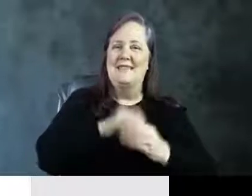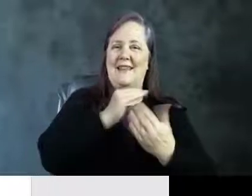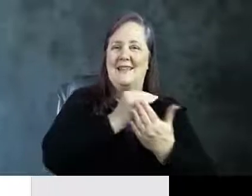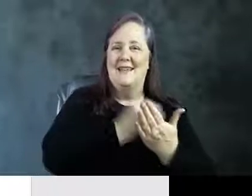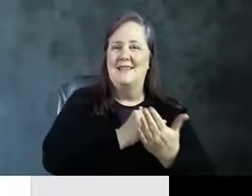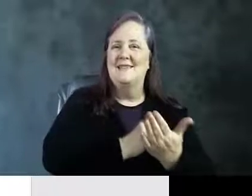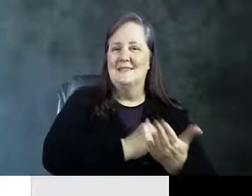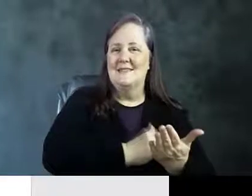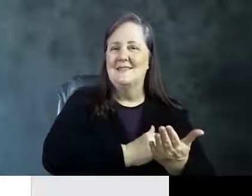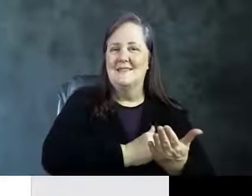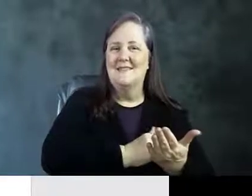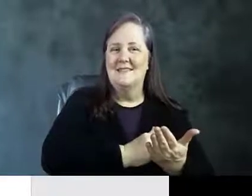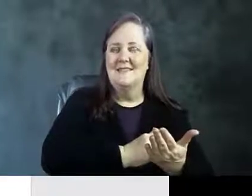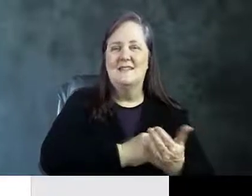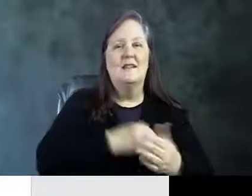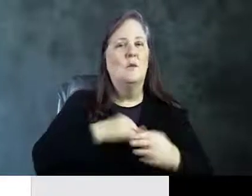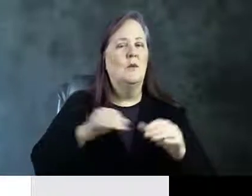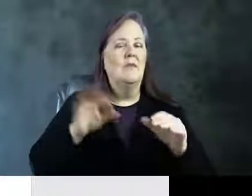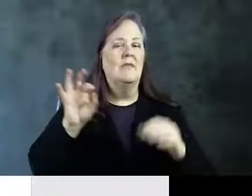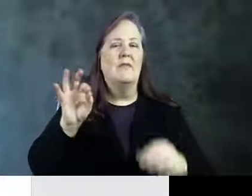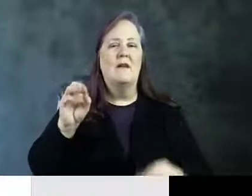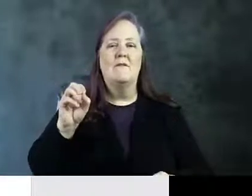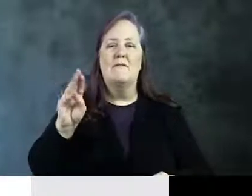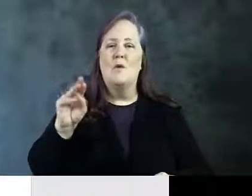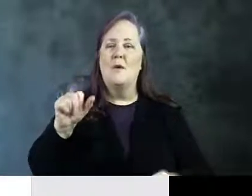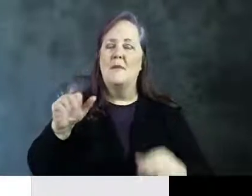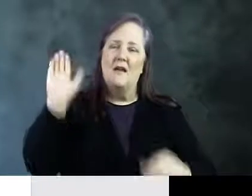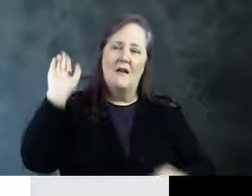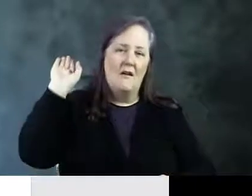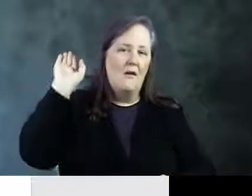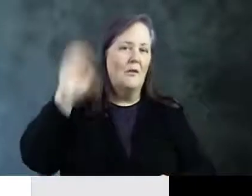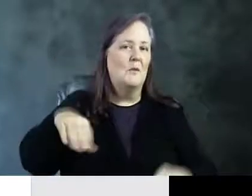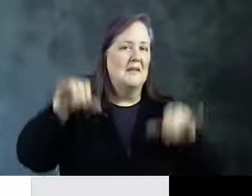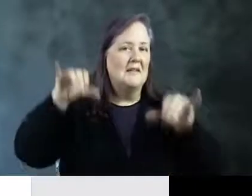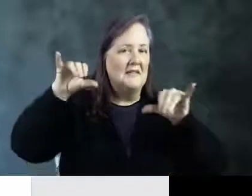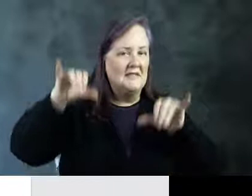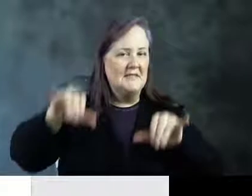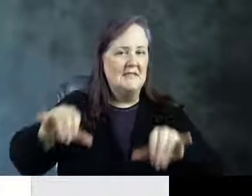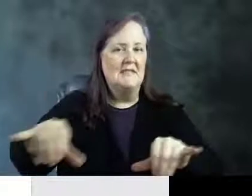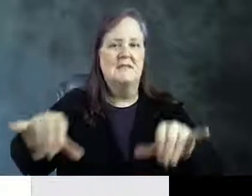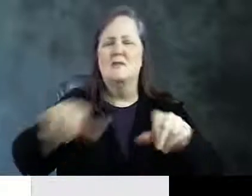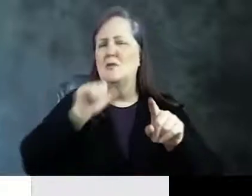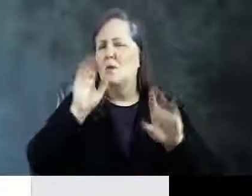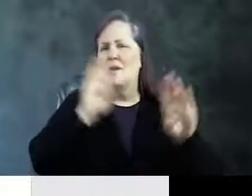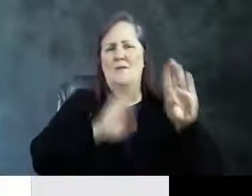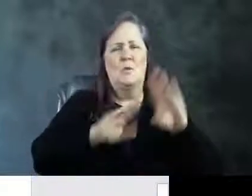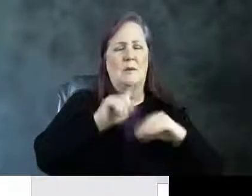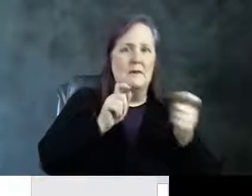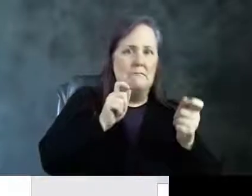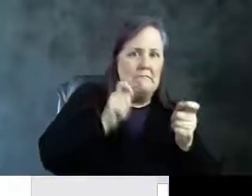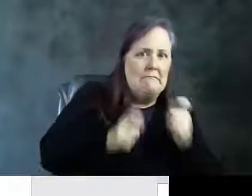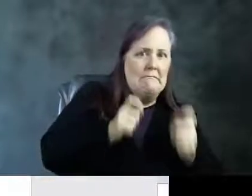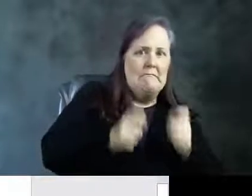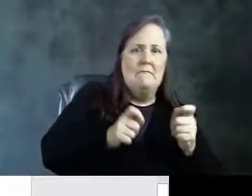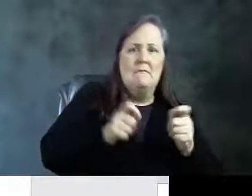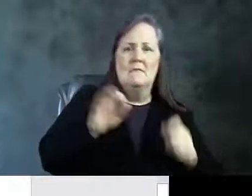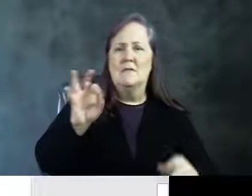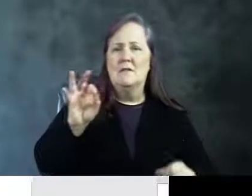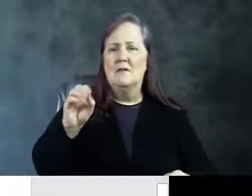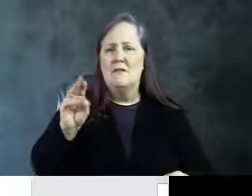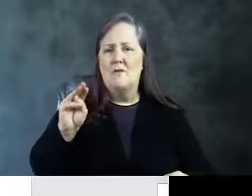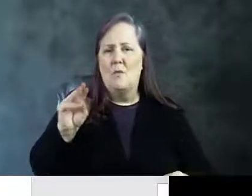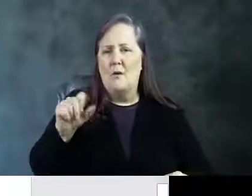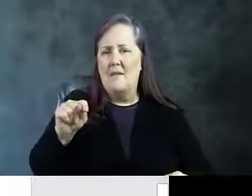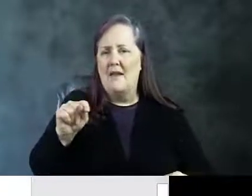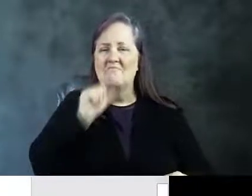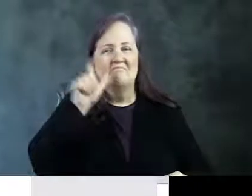it's going to keep the formatting consistent. So you don't have to worry about adjusting the formatting of your